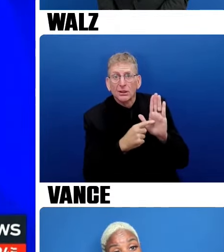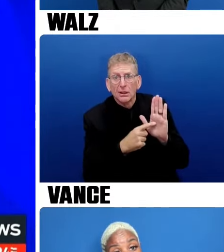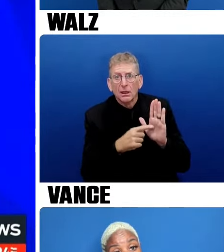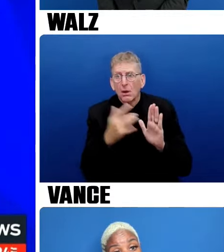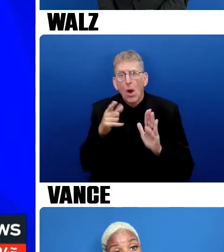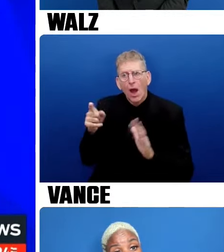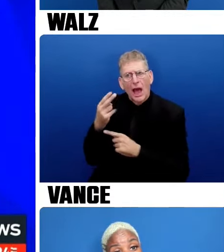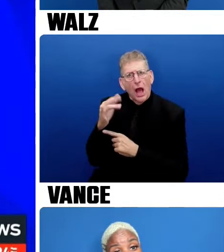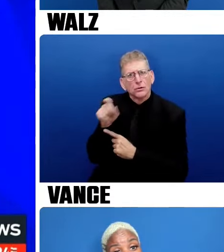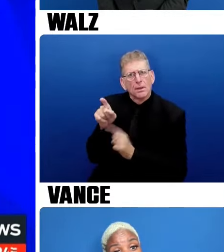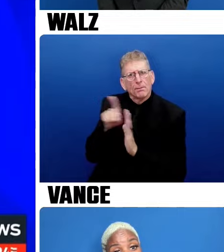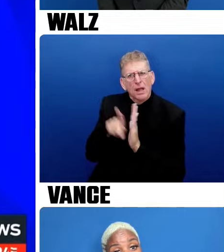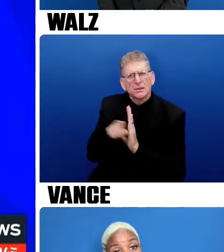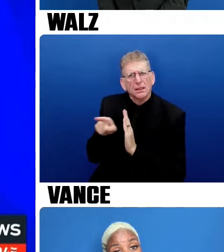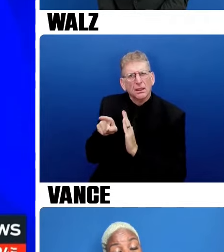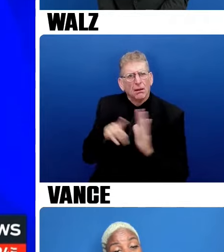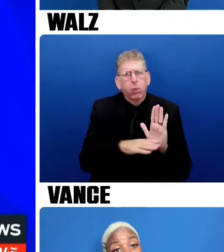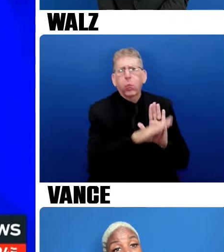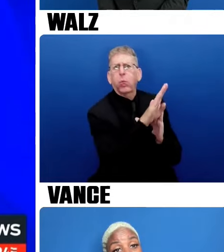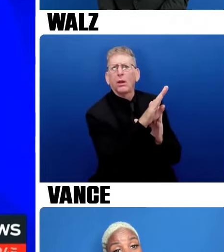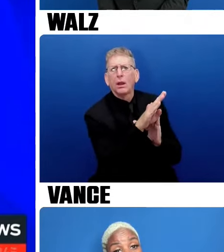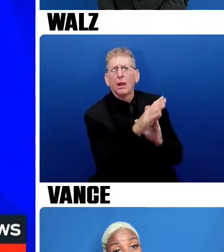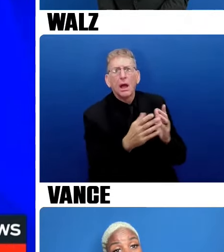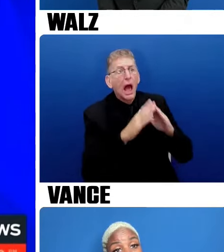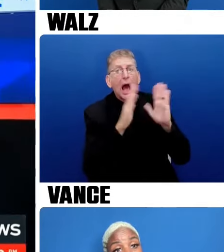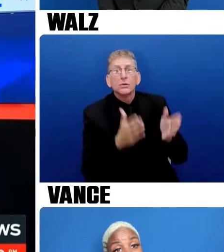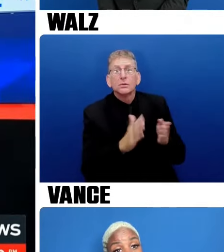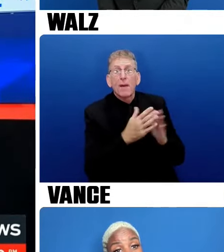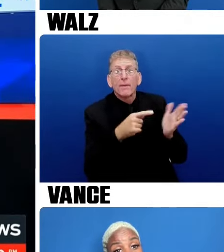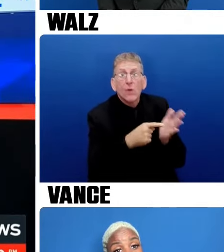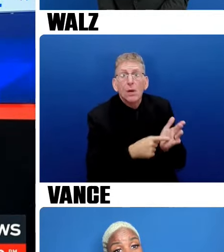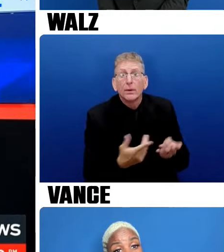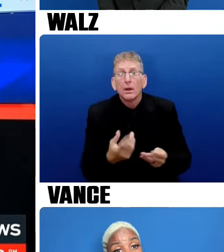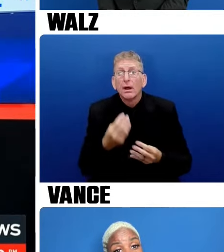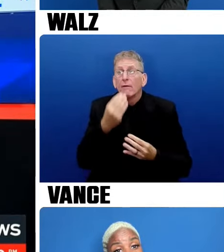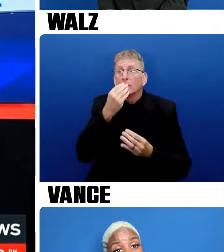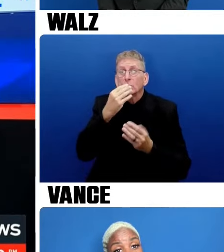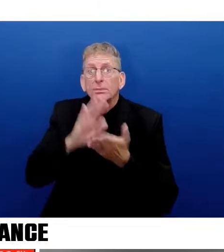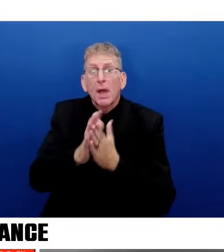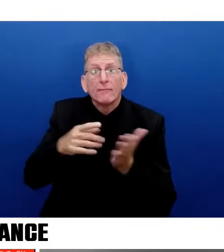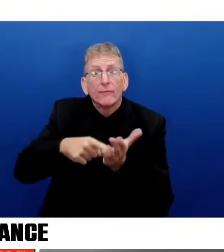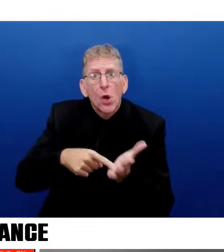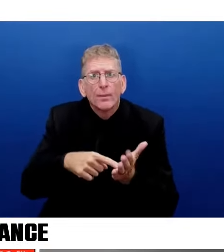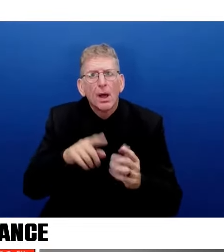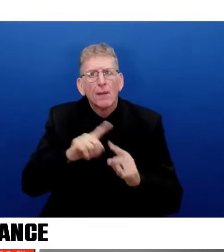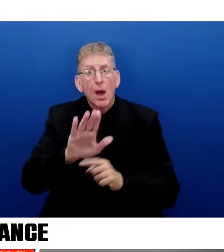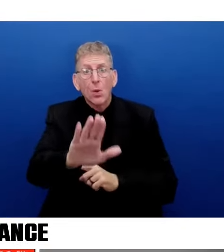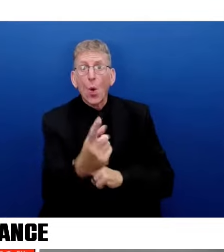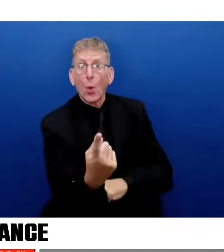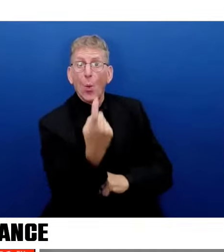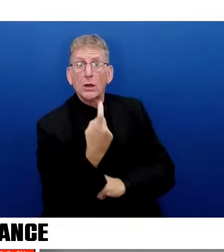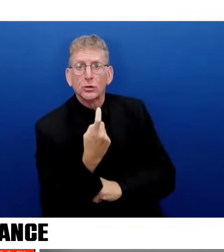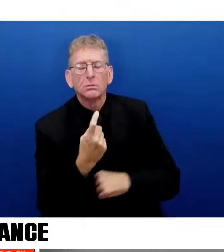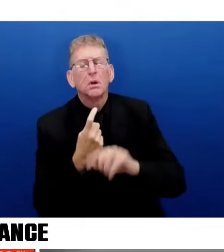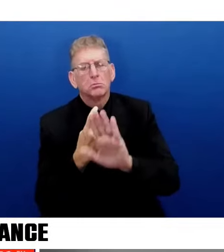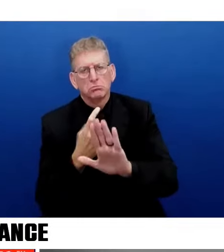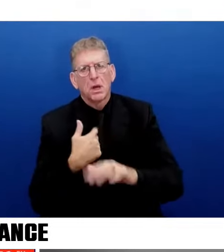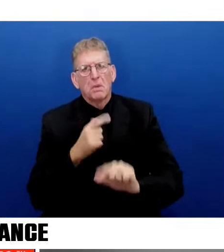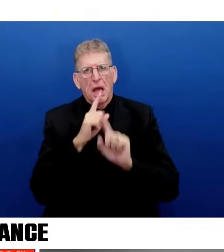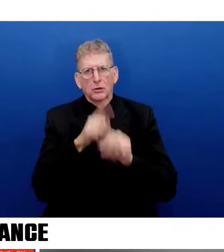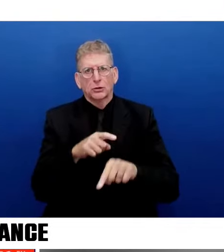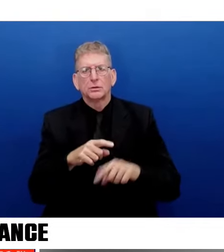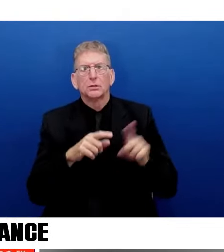we're focused on. But I want to answer your question because you did ask it. Look, what President Trump has said is that there were problems in 2020, and my own belief is